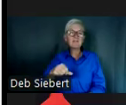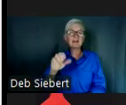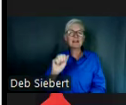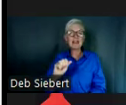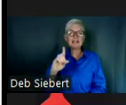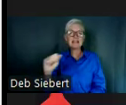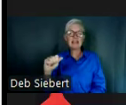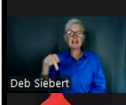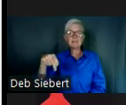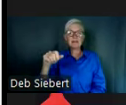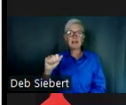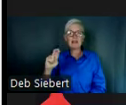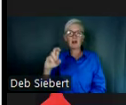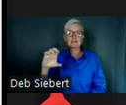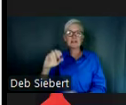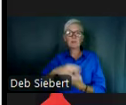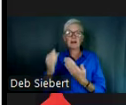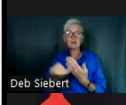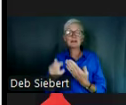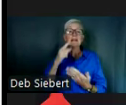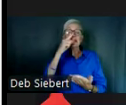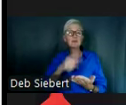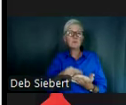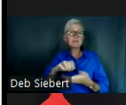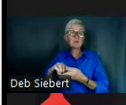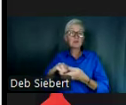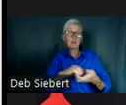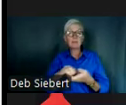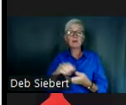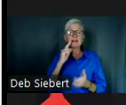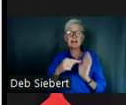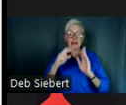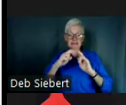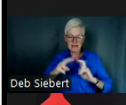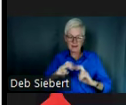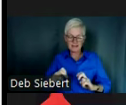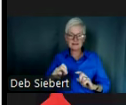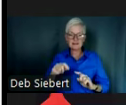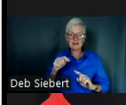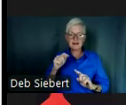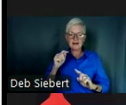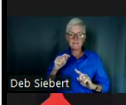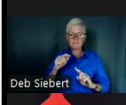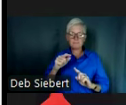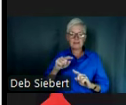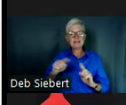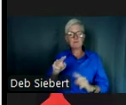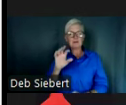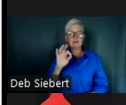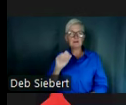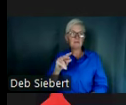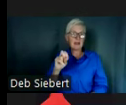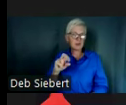PARC project, a research collaborative that examines the factors